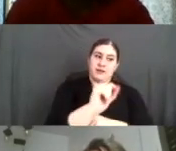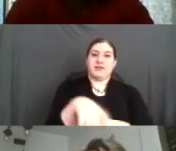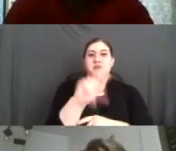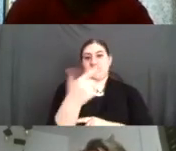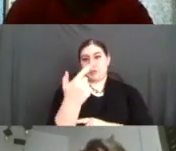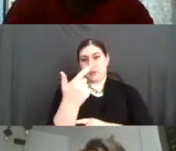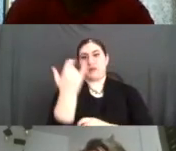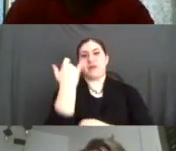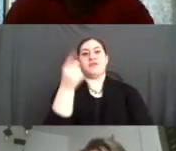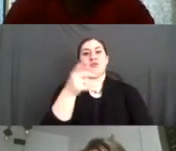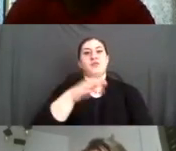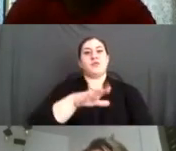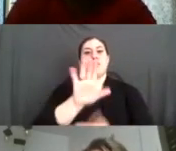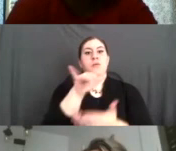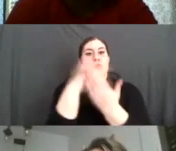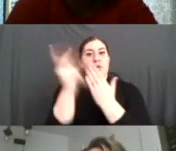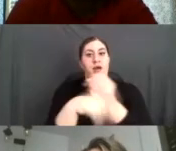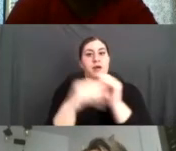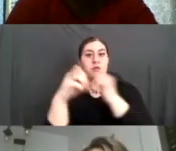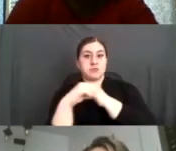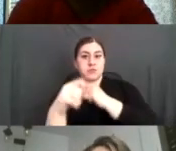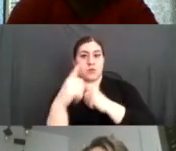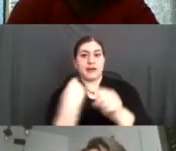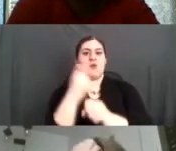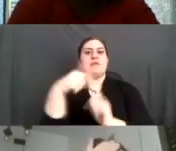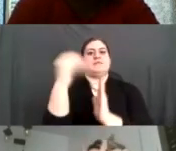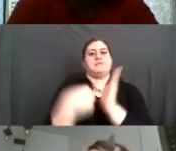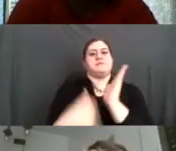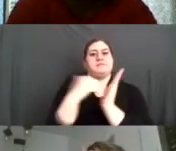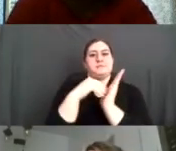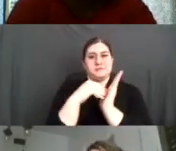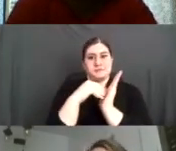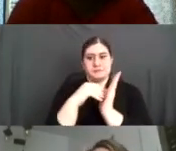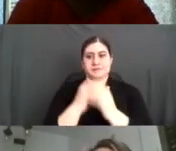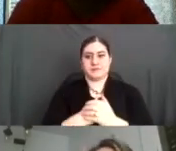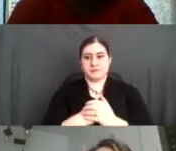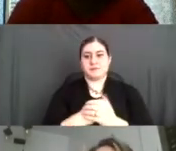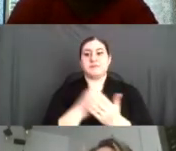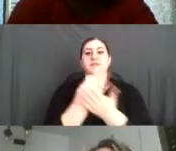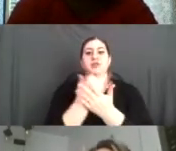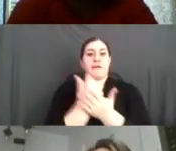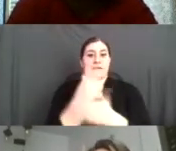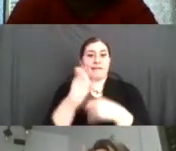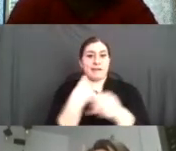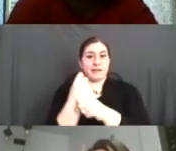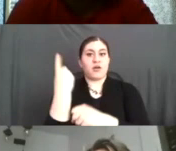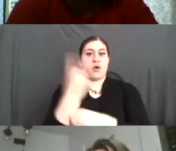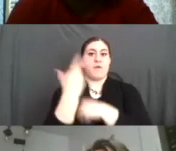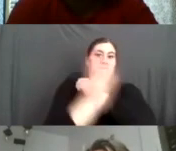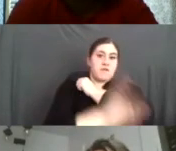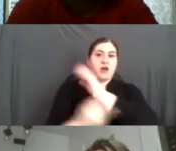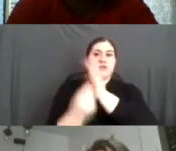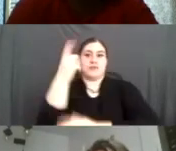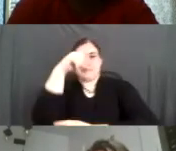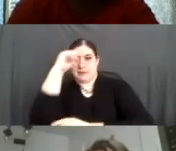if your program is longer than a year, you'll need to fill it out again. And the financial aid year is always fall, spring, and